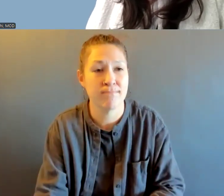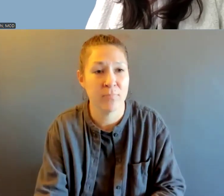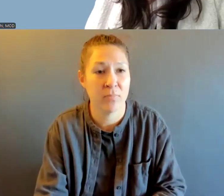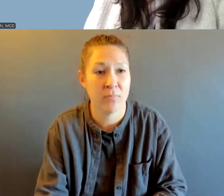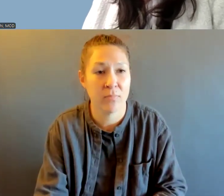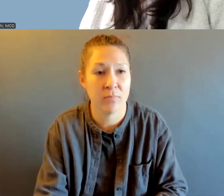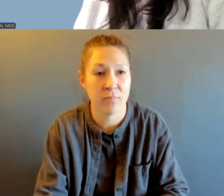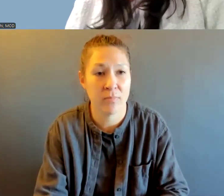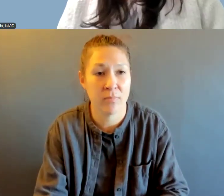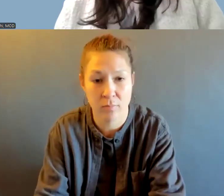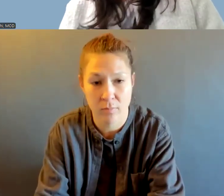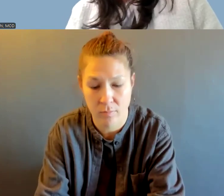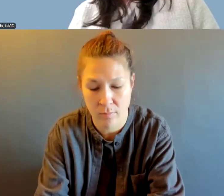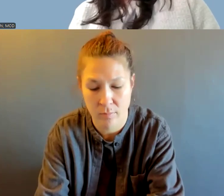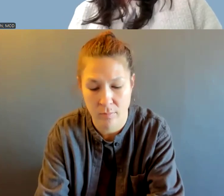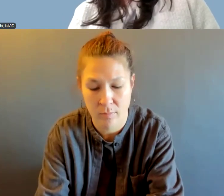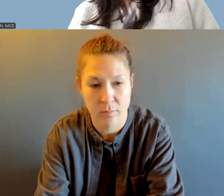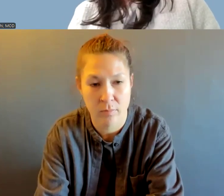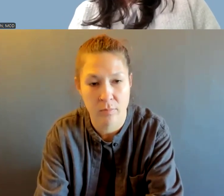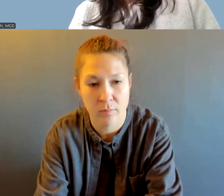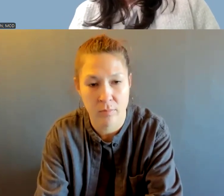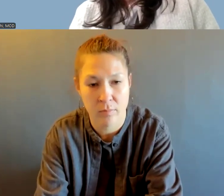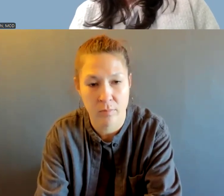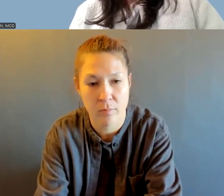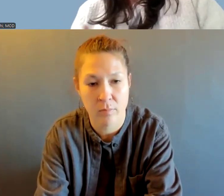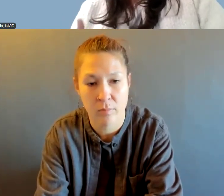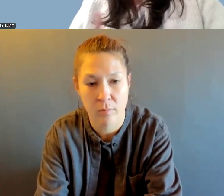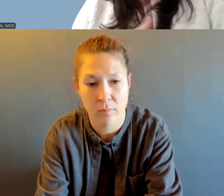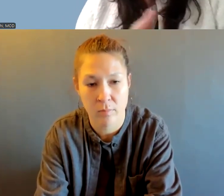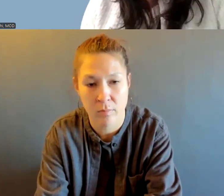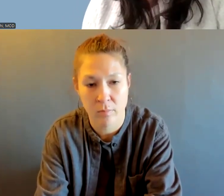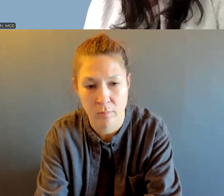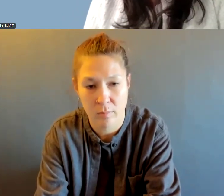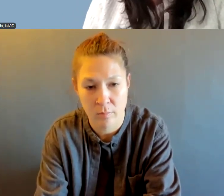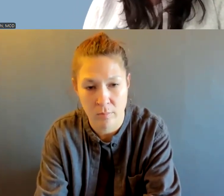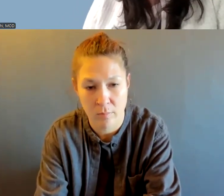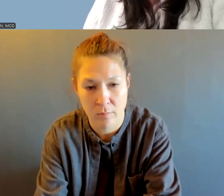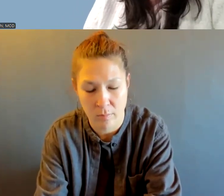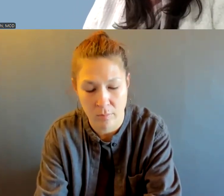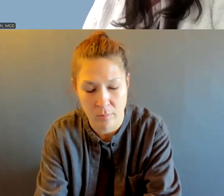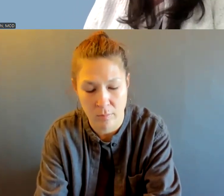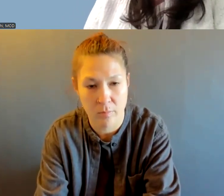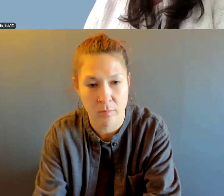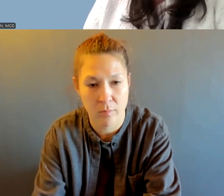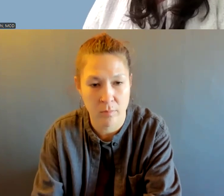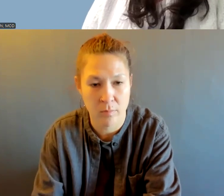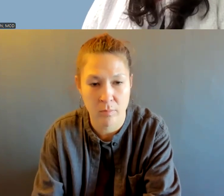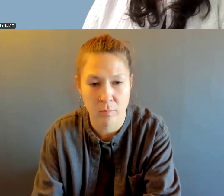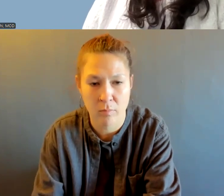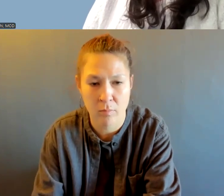Next question about designated regions. Tiny Middlefield, Hampshire County, population